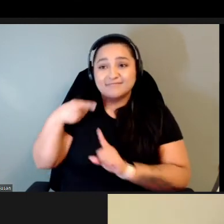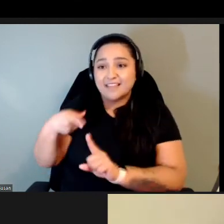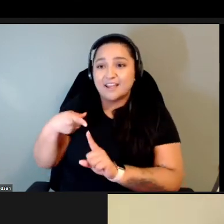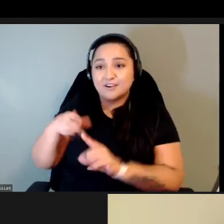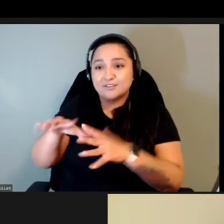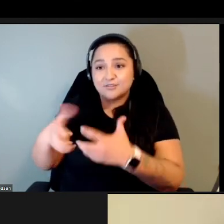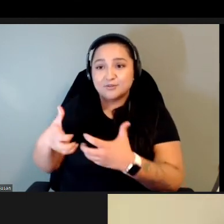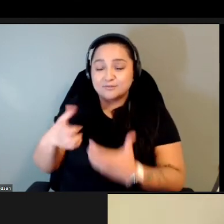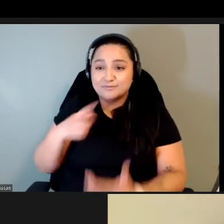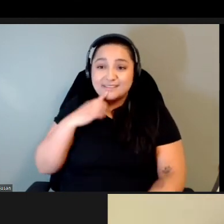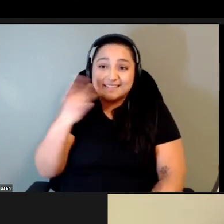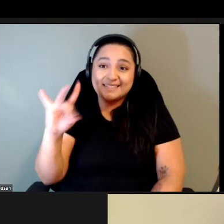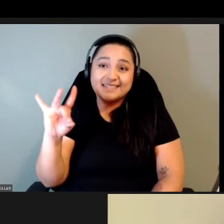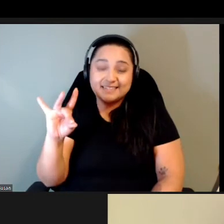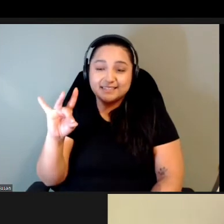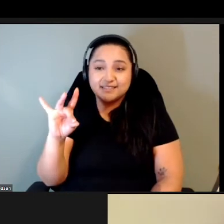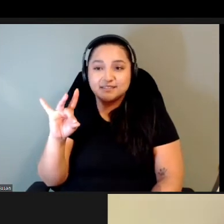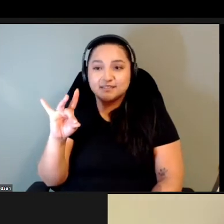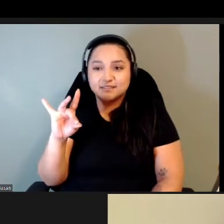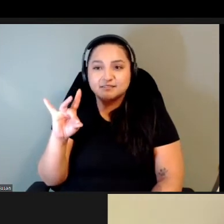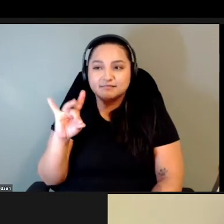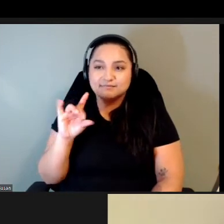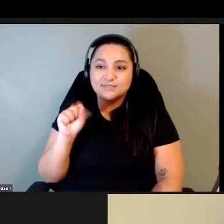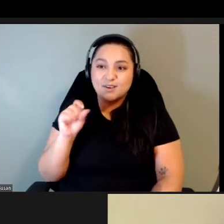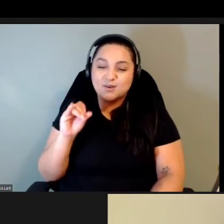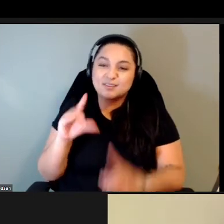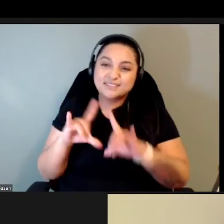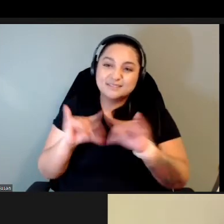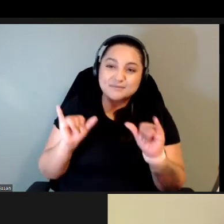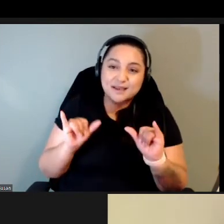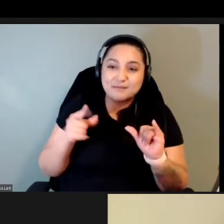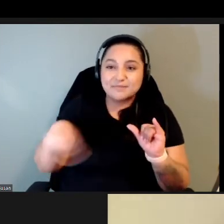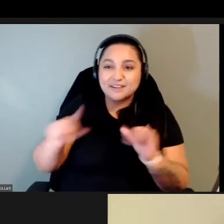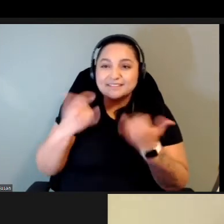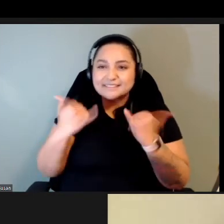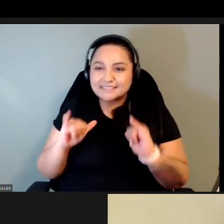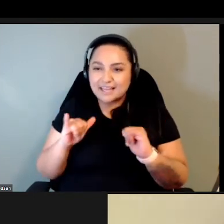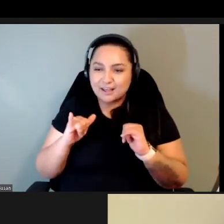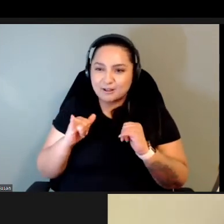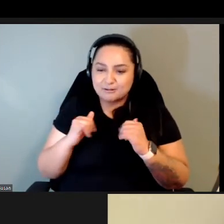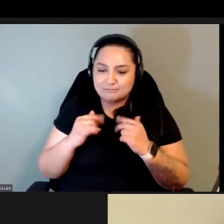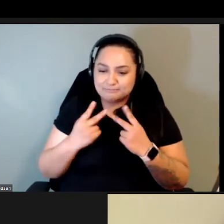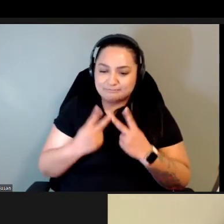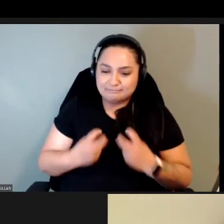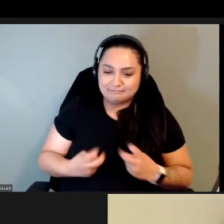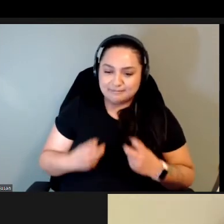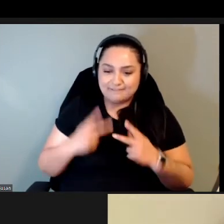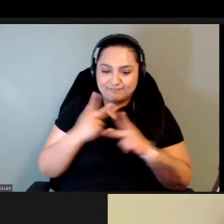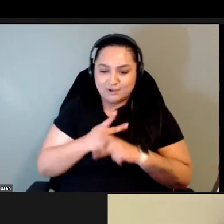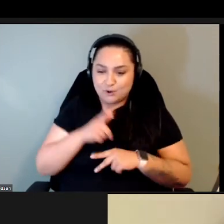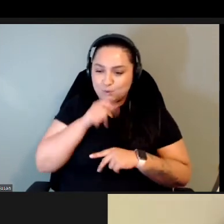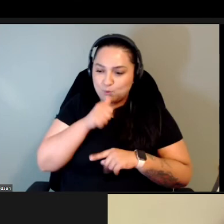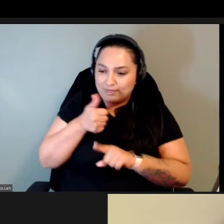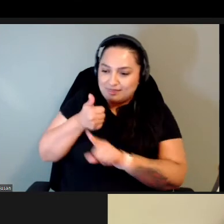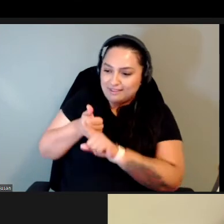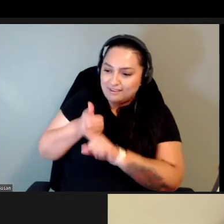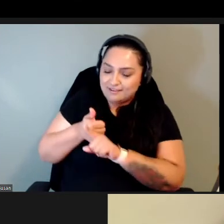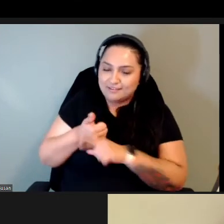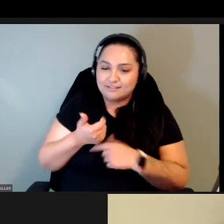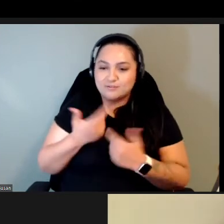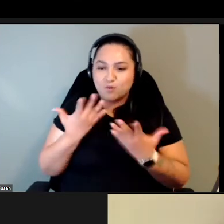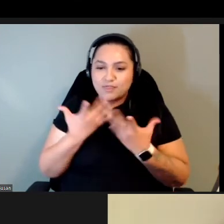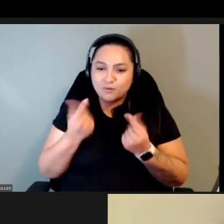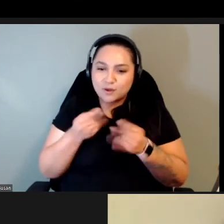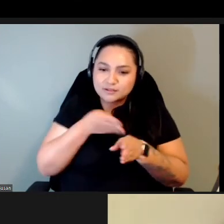are at the same time getting to know like who are they, what do they want to do, so it's kind of a challenge.